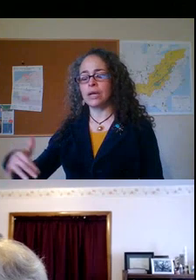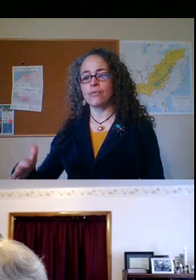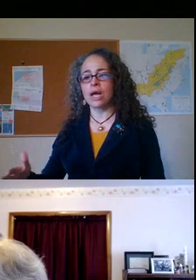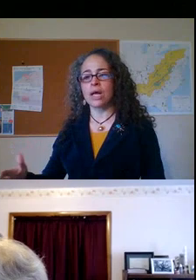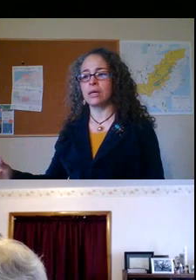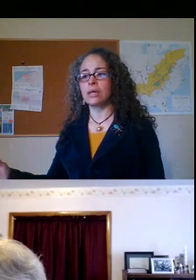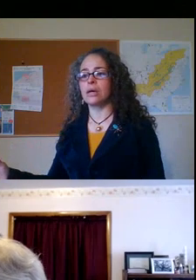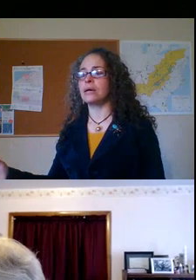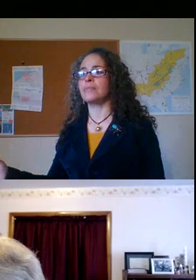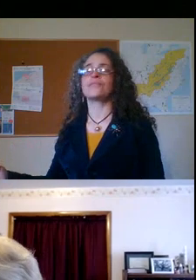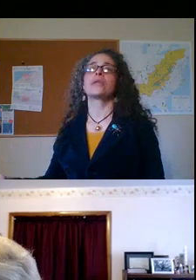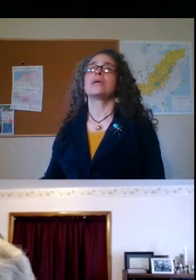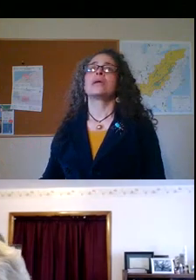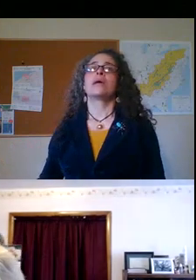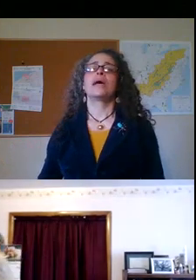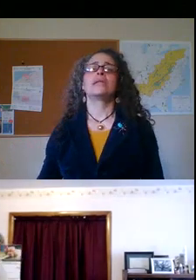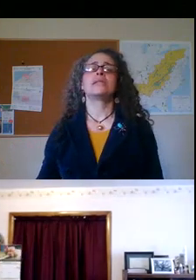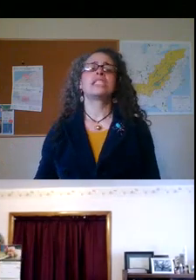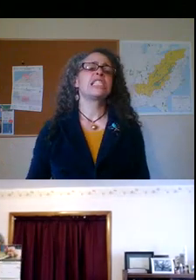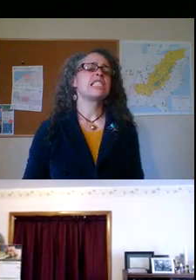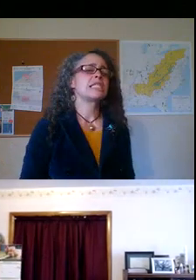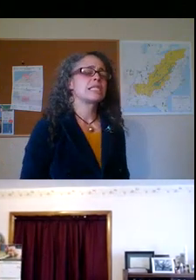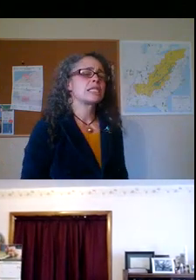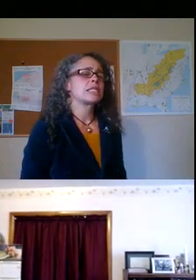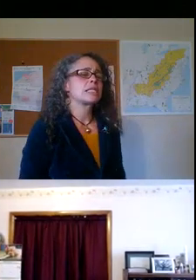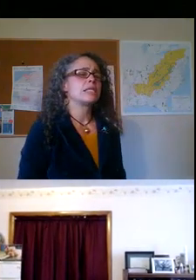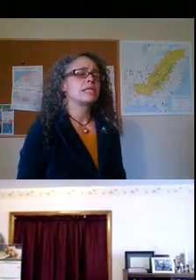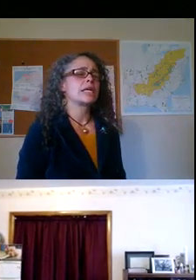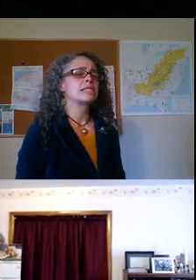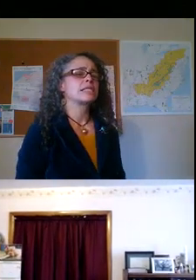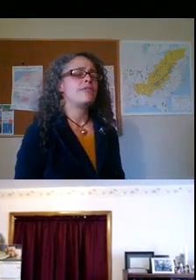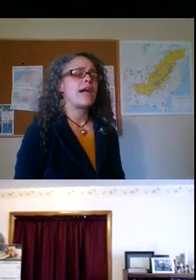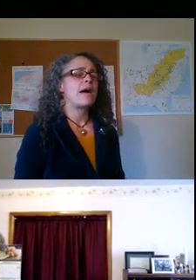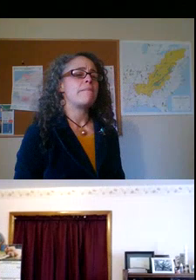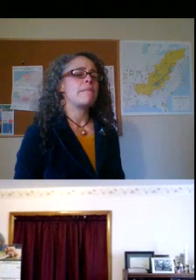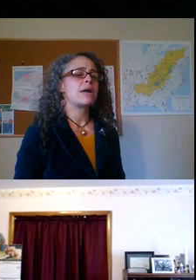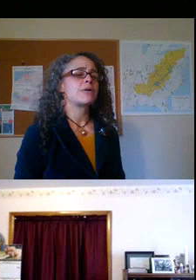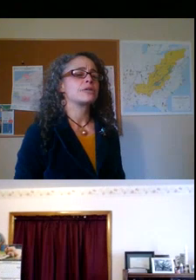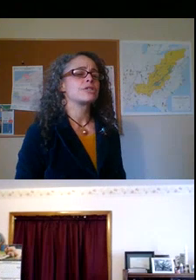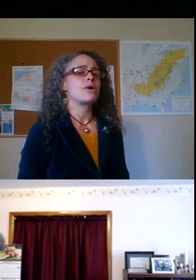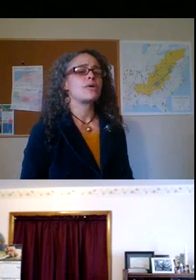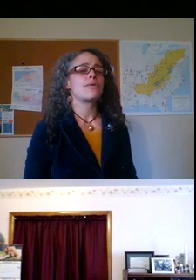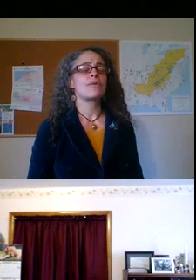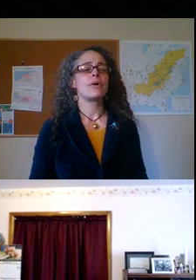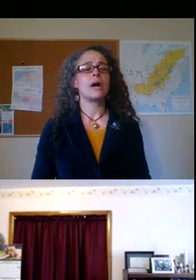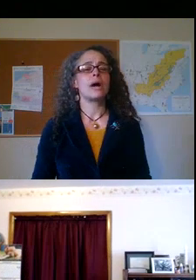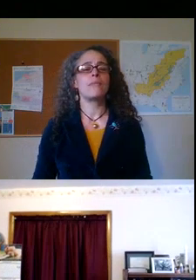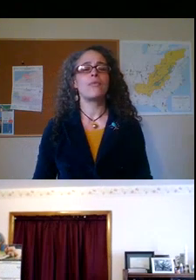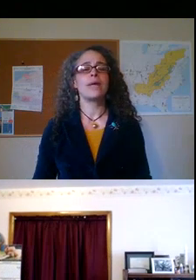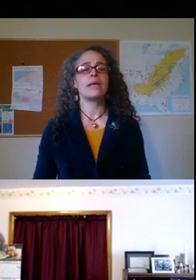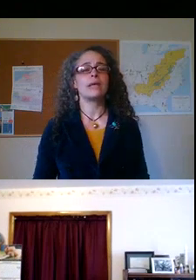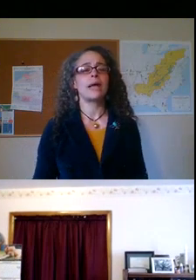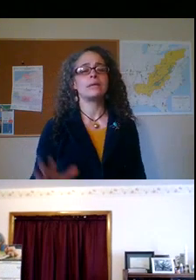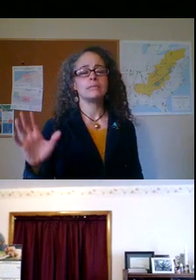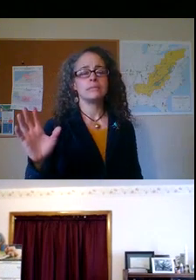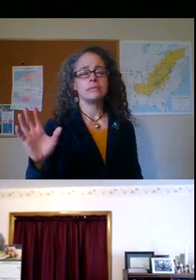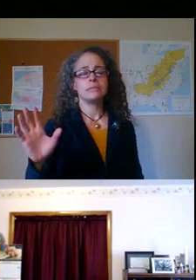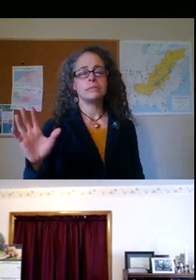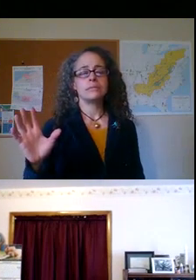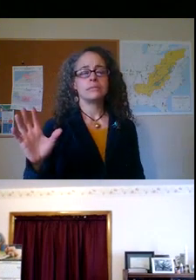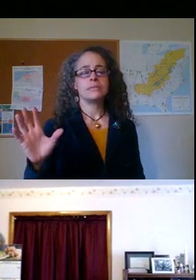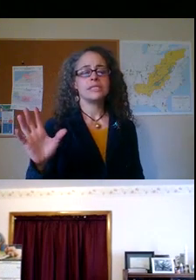electricity being run, and things of that matter. So we can